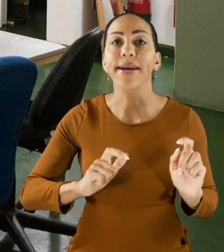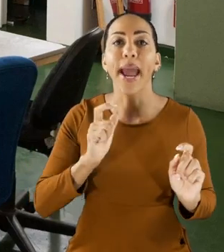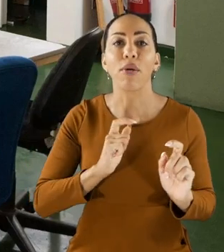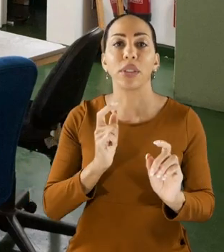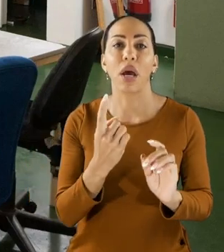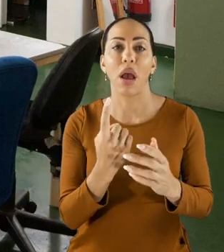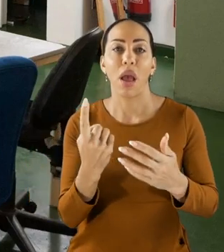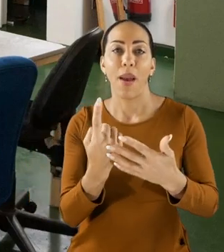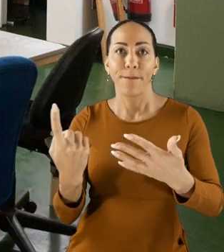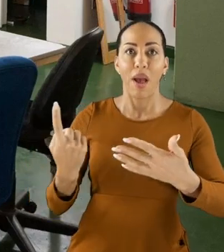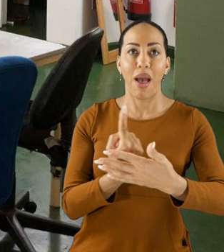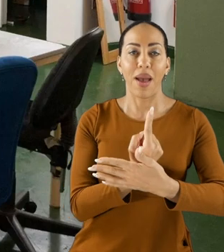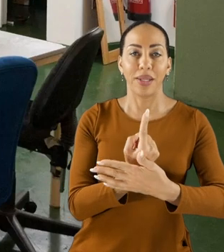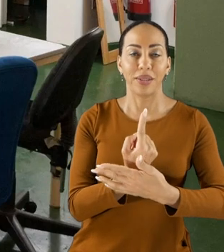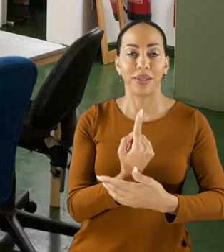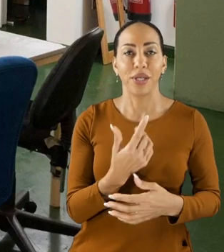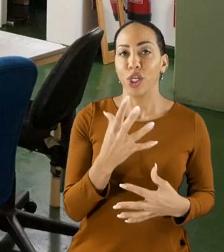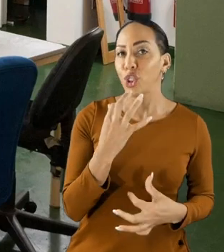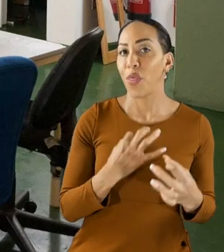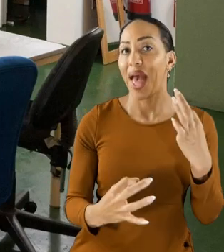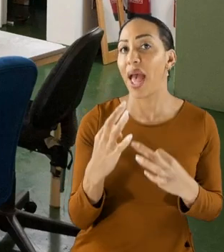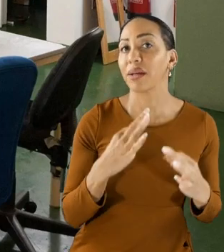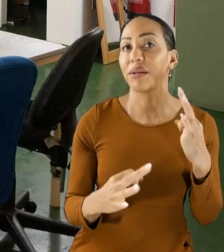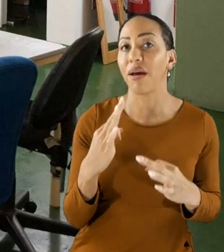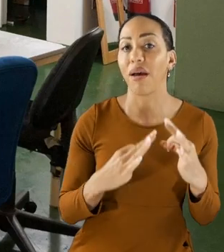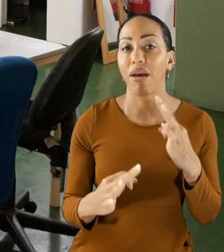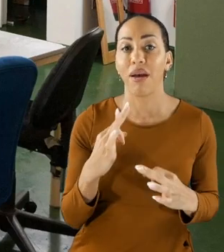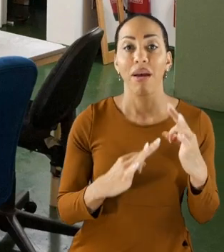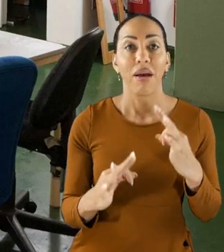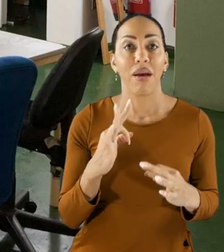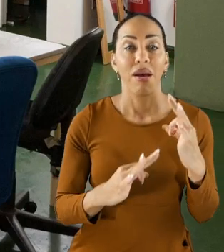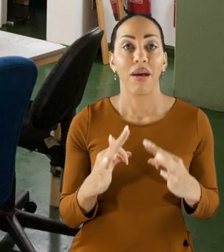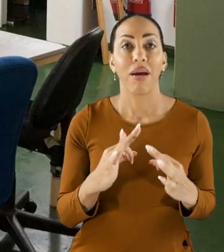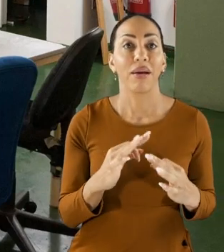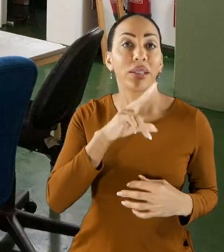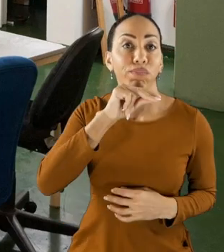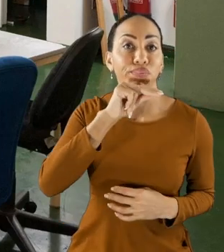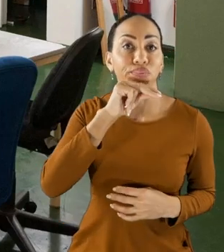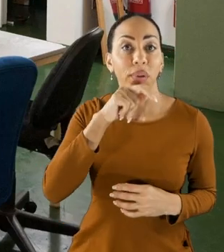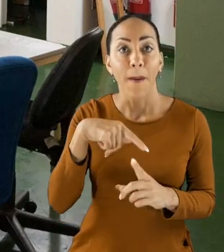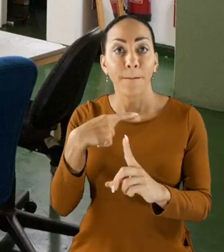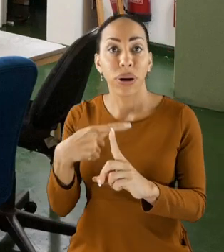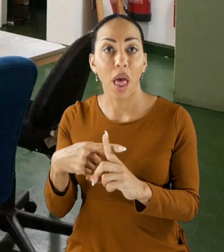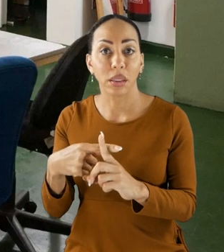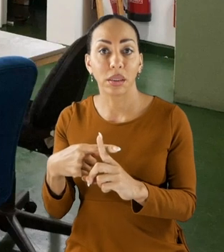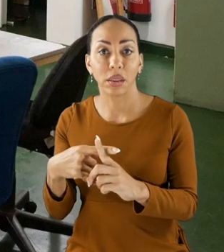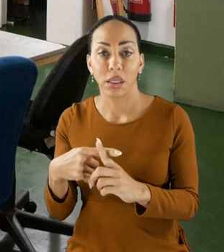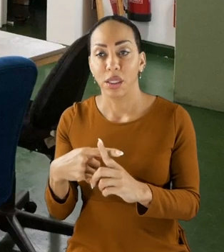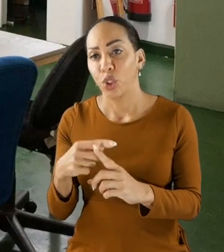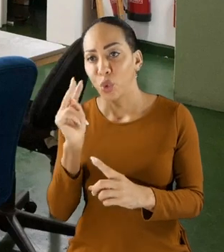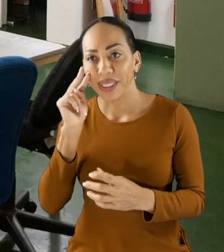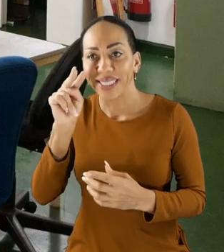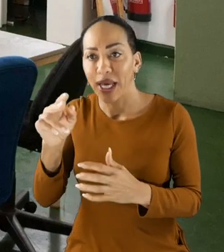but as they painted, they revealed the other character behind it. So that the actor is not only the person speaking in through the window, but the person who's actually